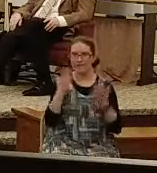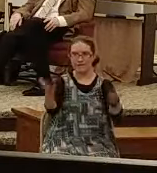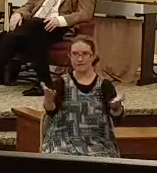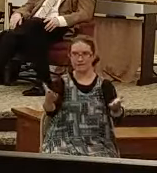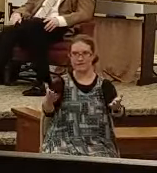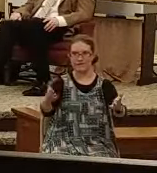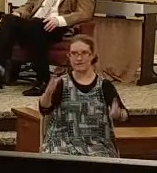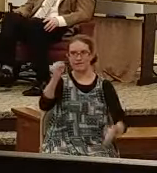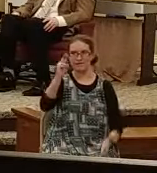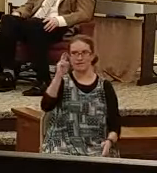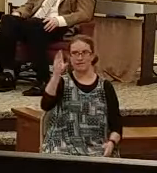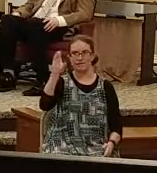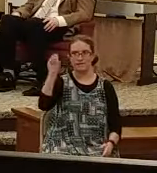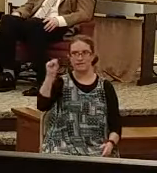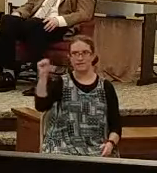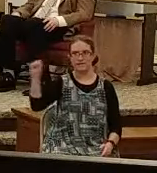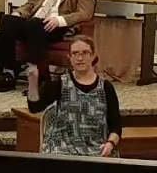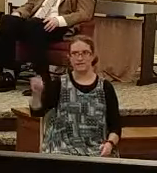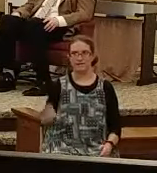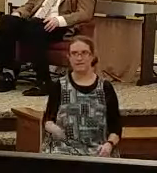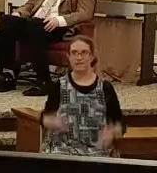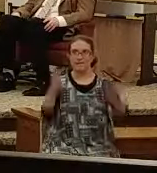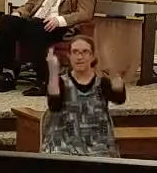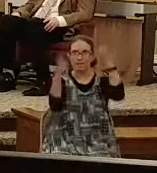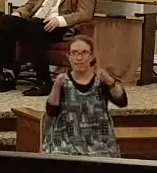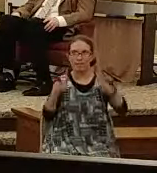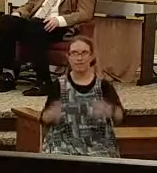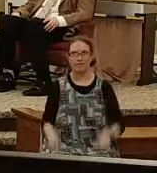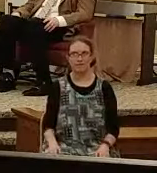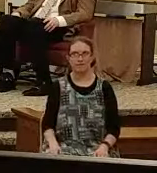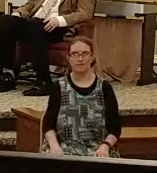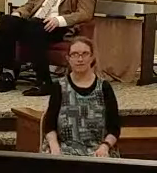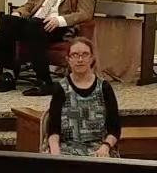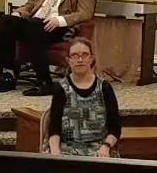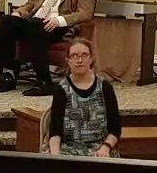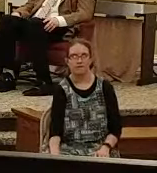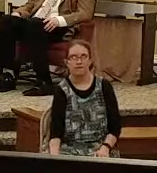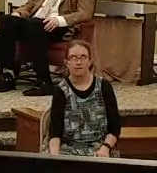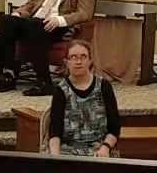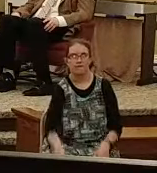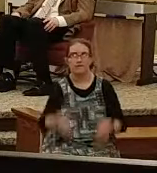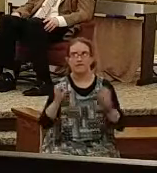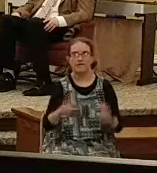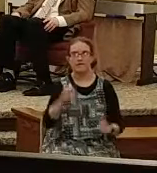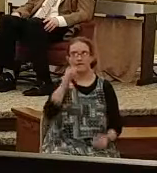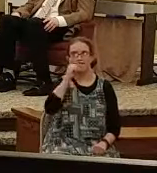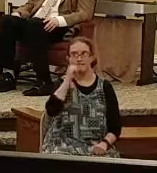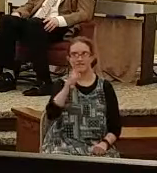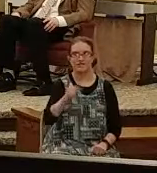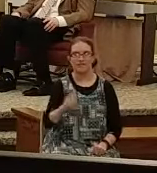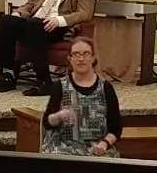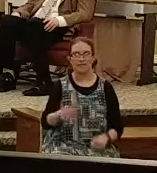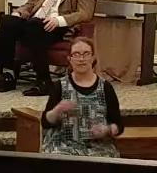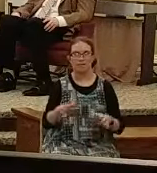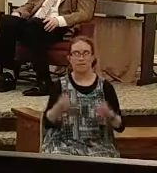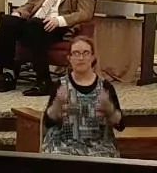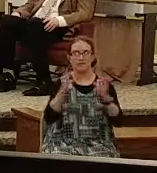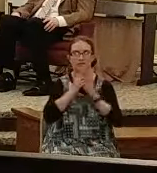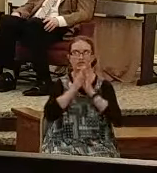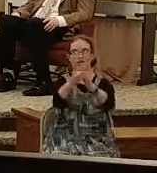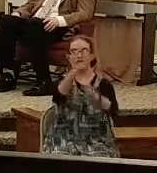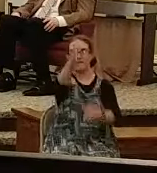success. And it would happen. Can I tell you that if you can put that much faith